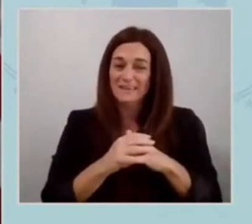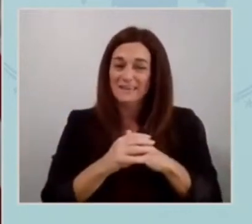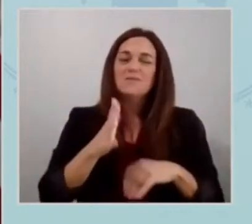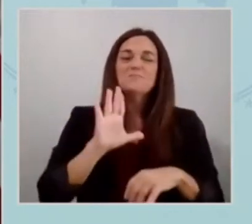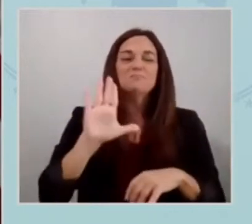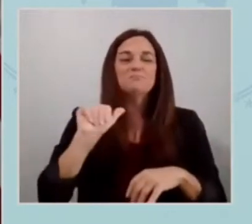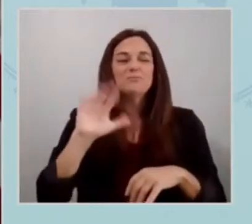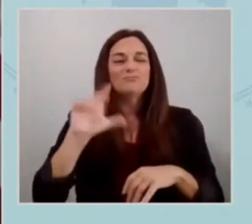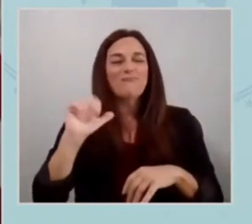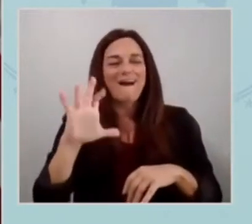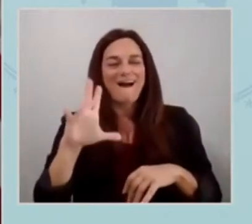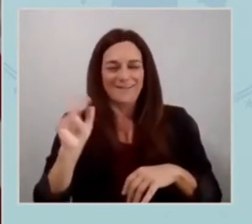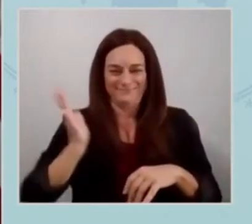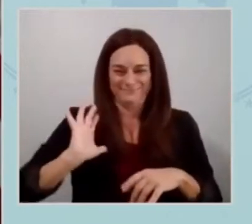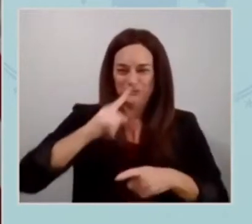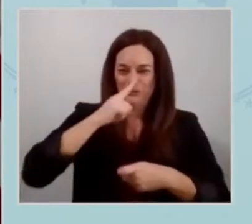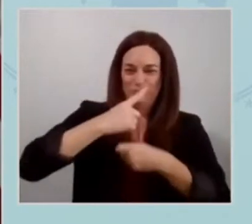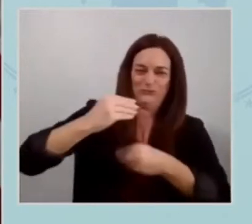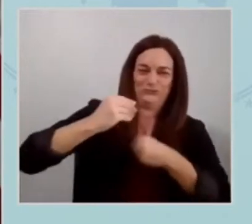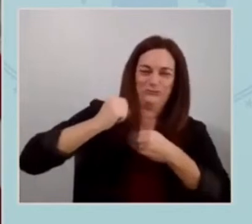large family.